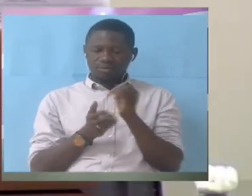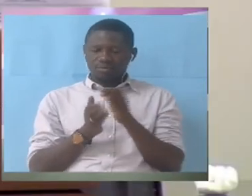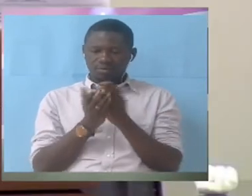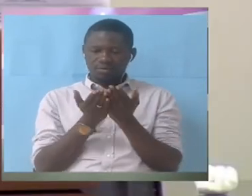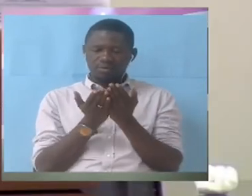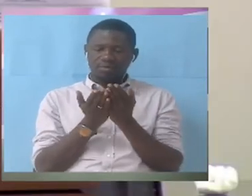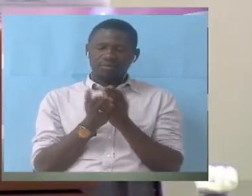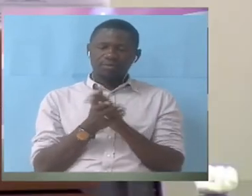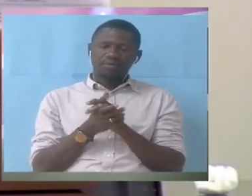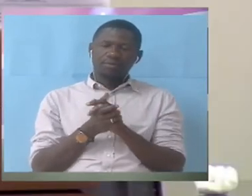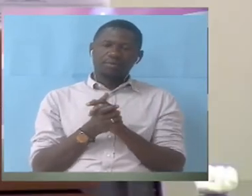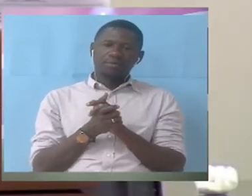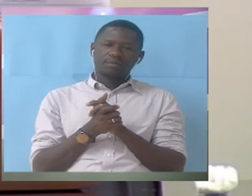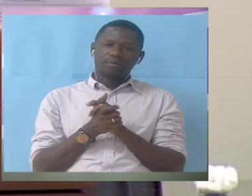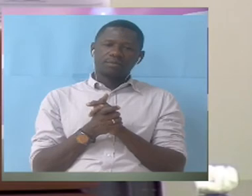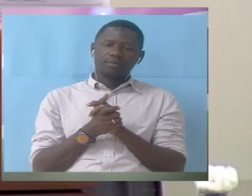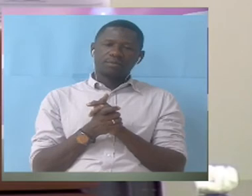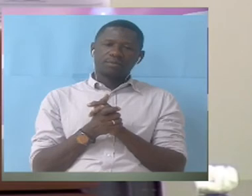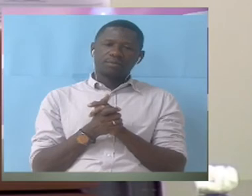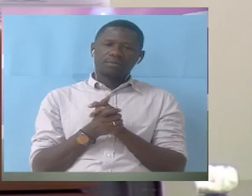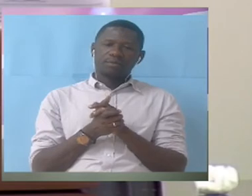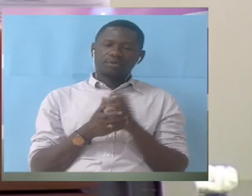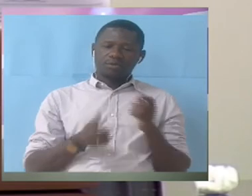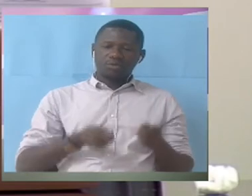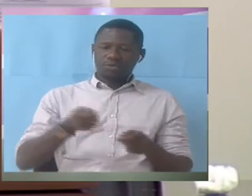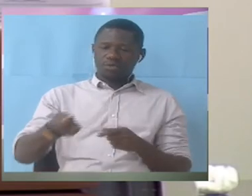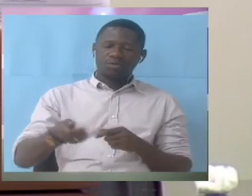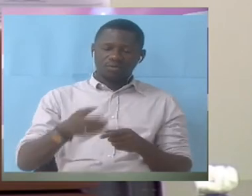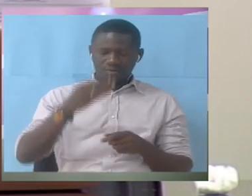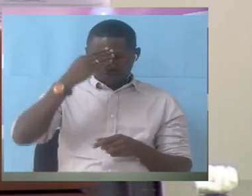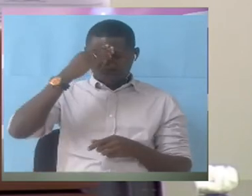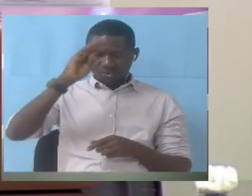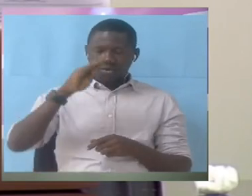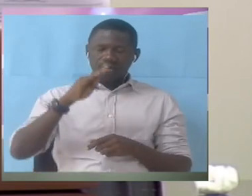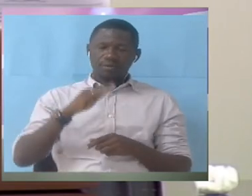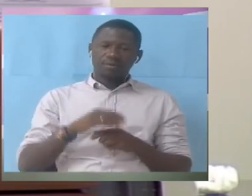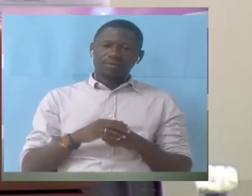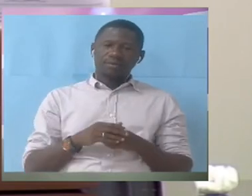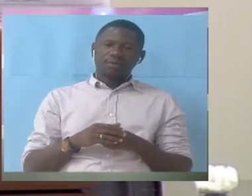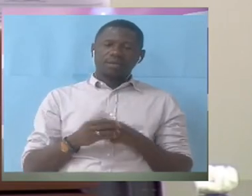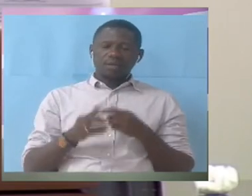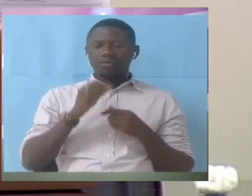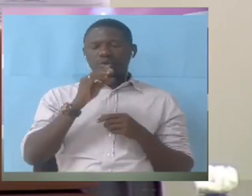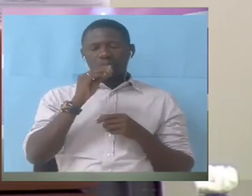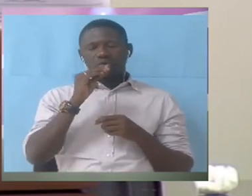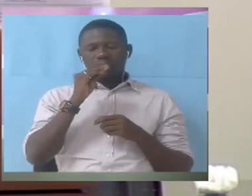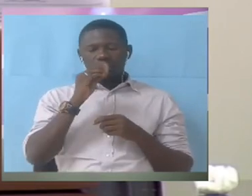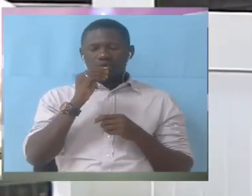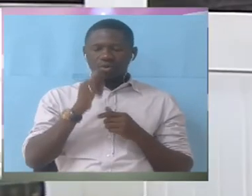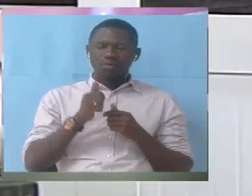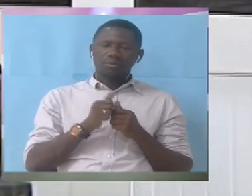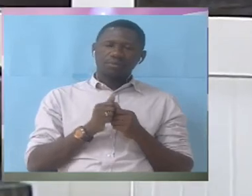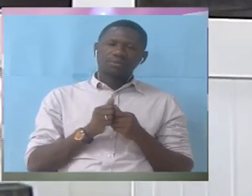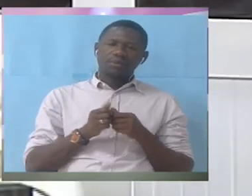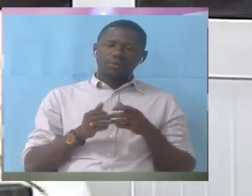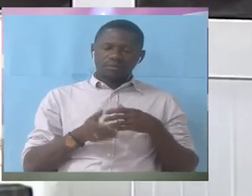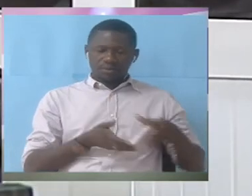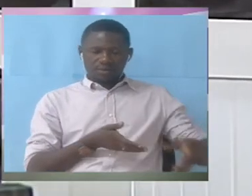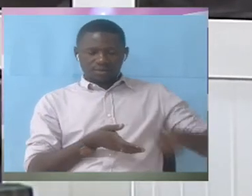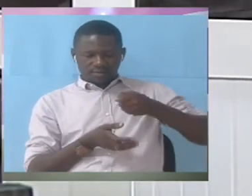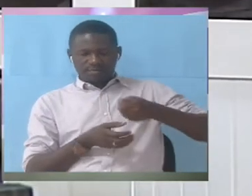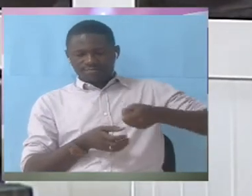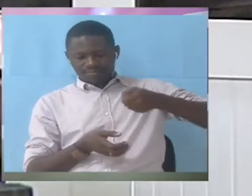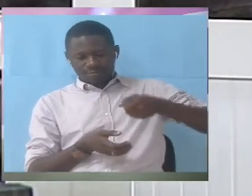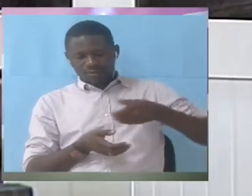boy. Had a lot of incantations, and then managed to grab a briefcase where he